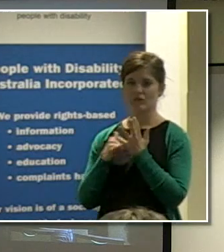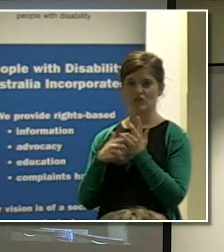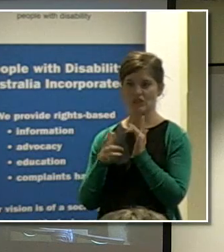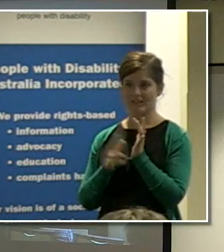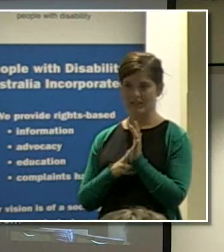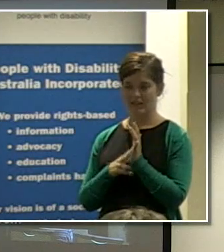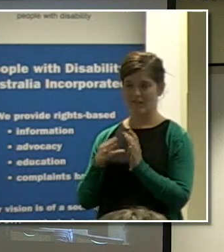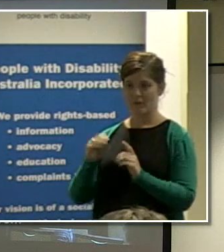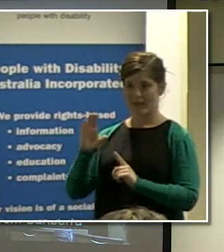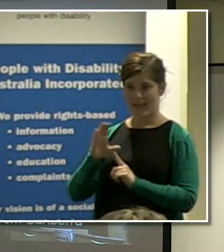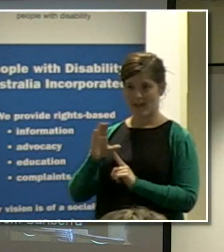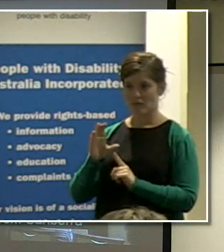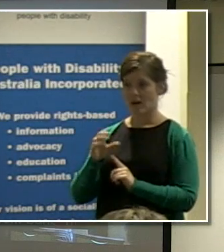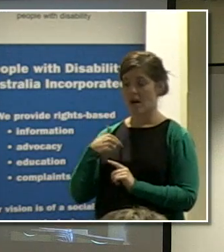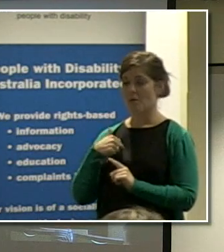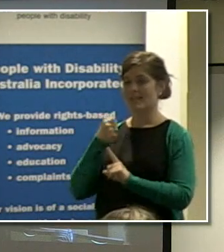advocate witness for the thing.